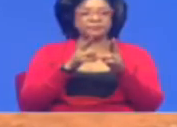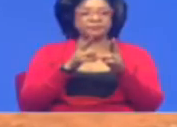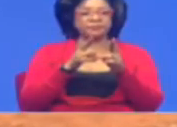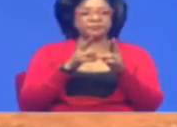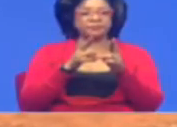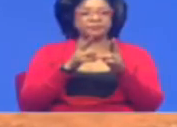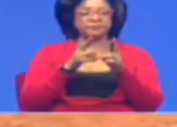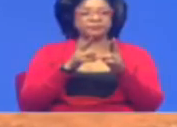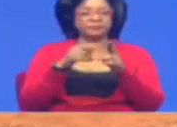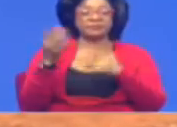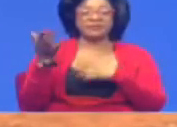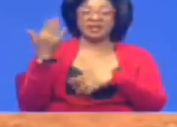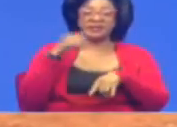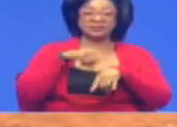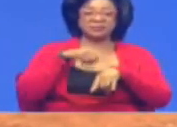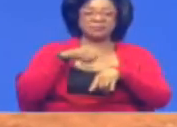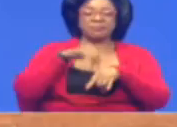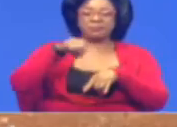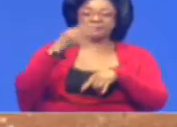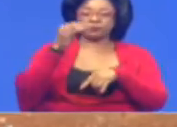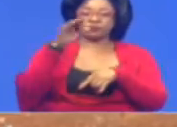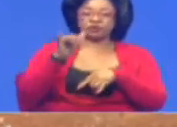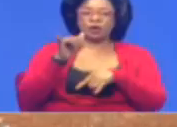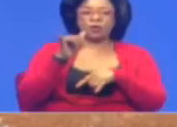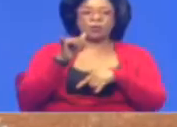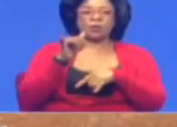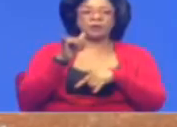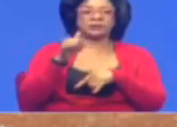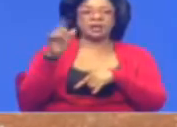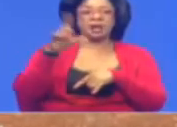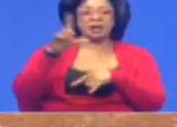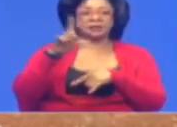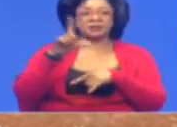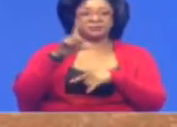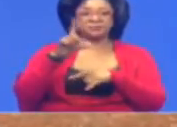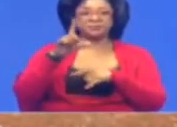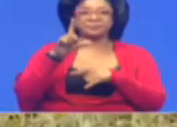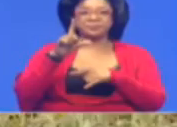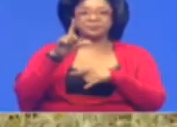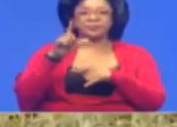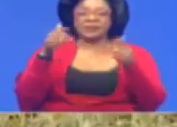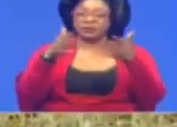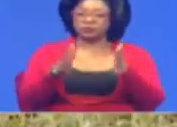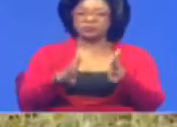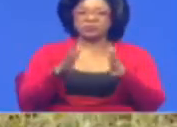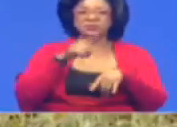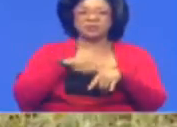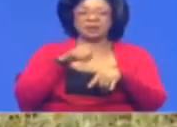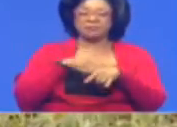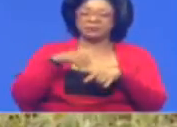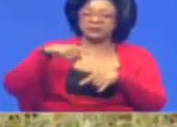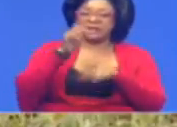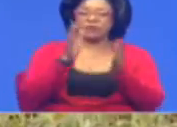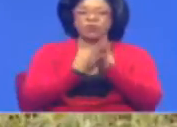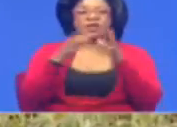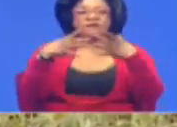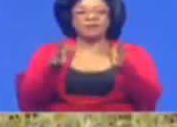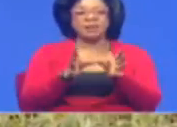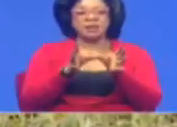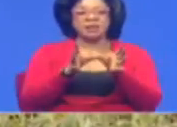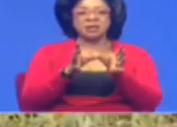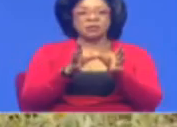The last time Joy Mwangi was at the Langata Cemetery in the capital was shortly after she and her family laid her brother to rest